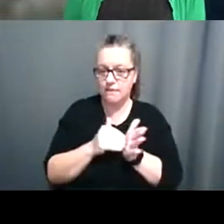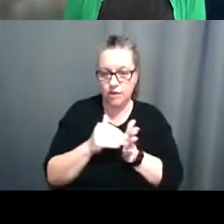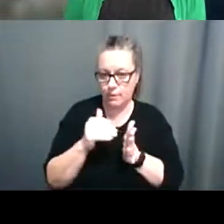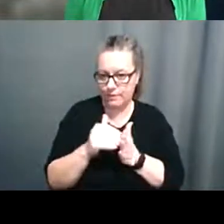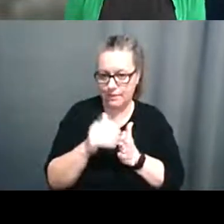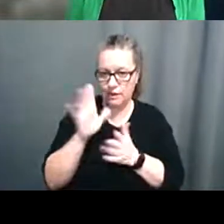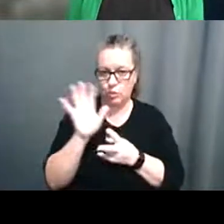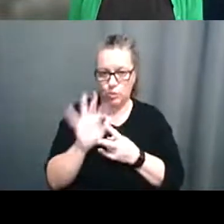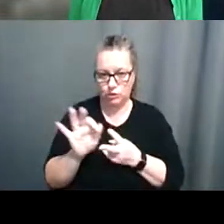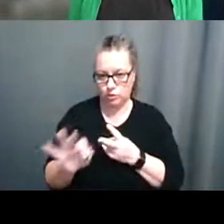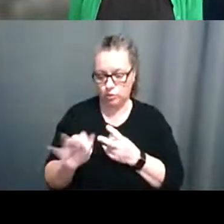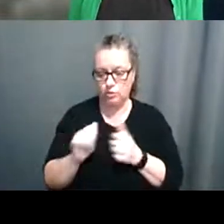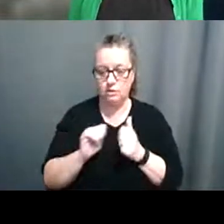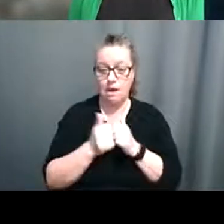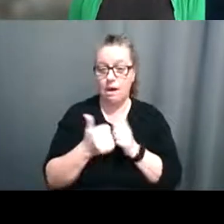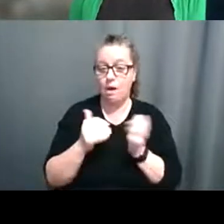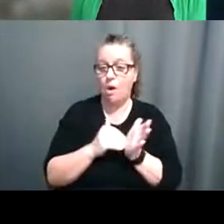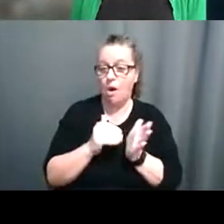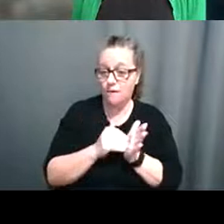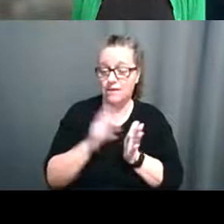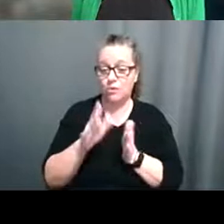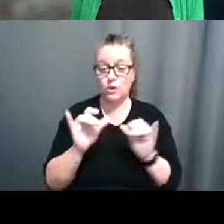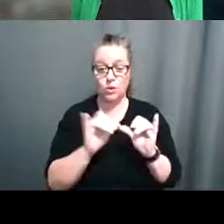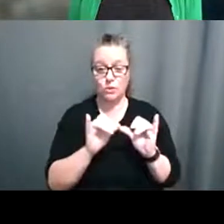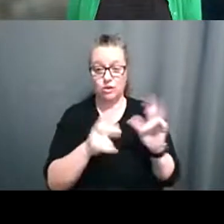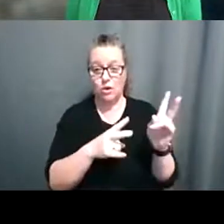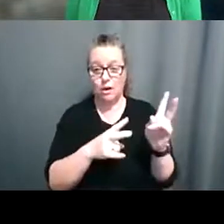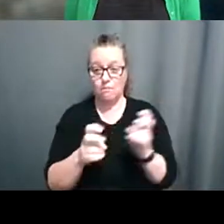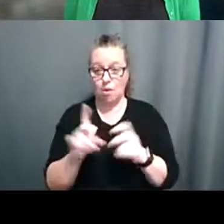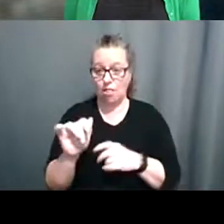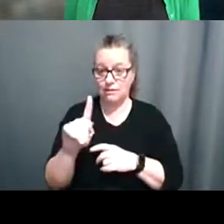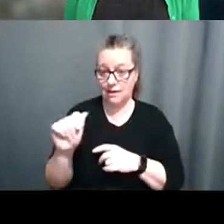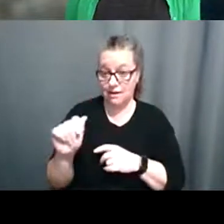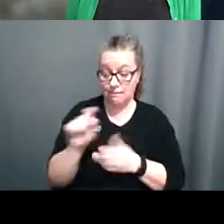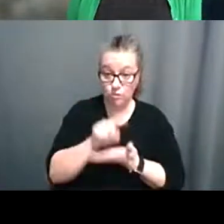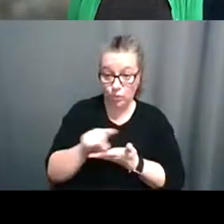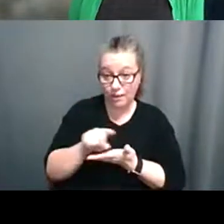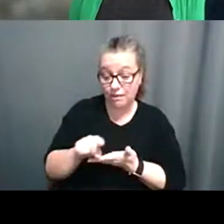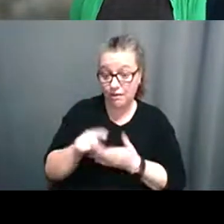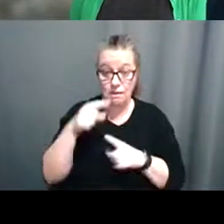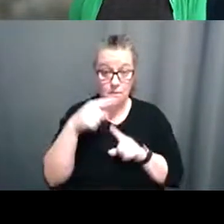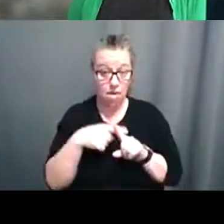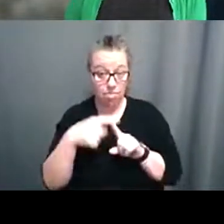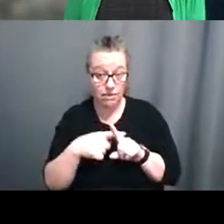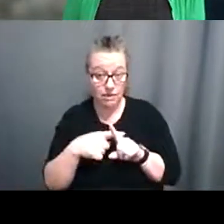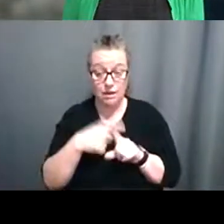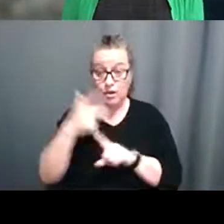choose? How often will you measure and pull data? Weekly, monthly,